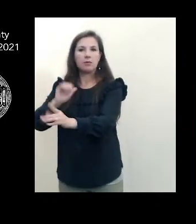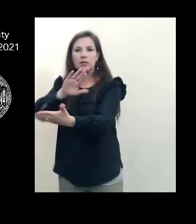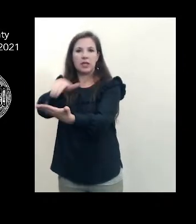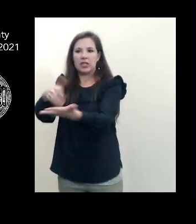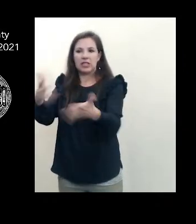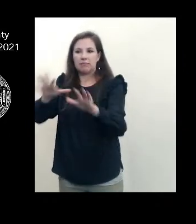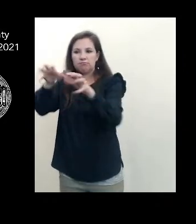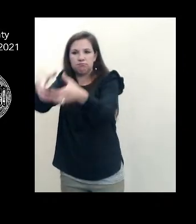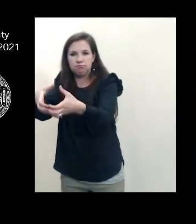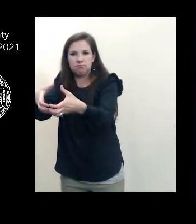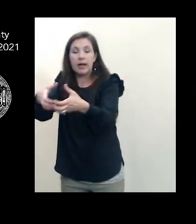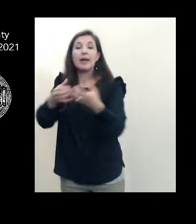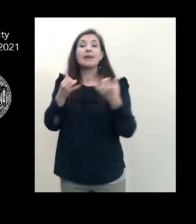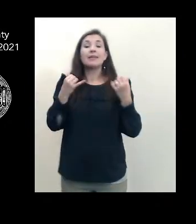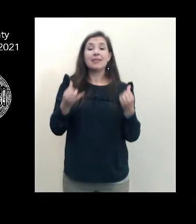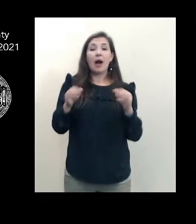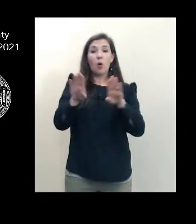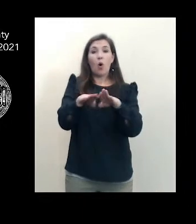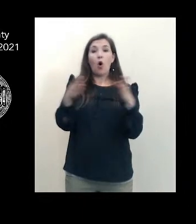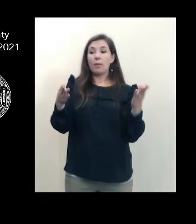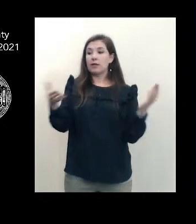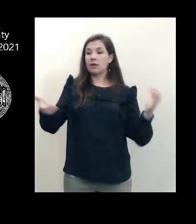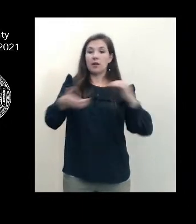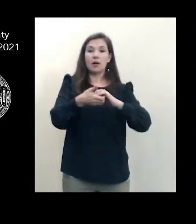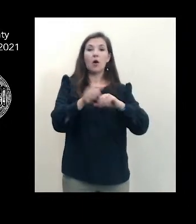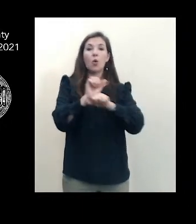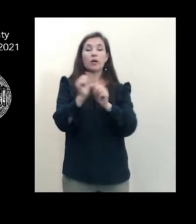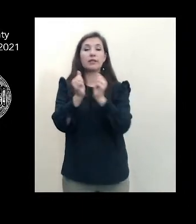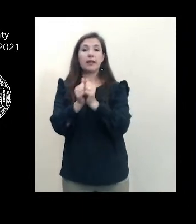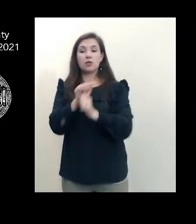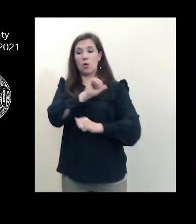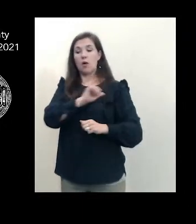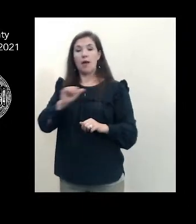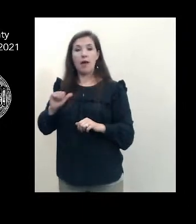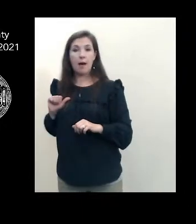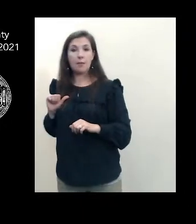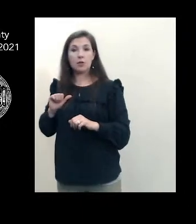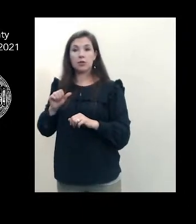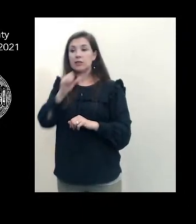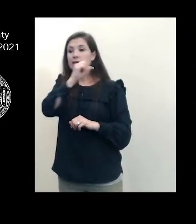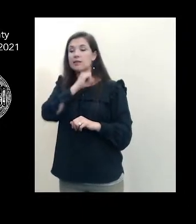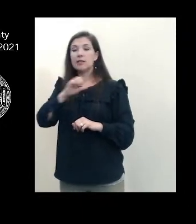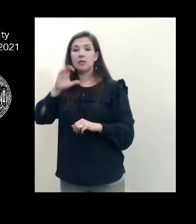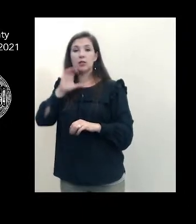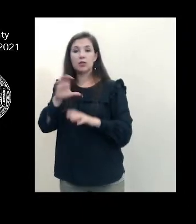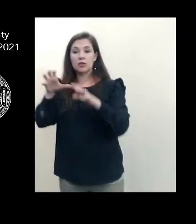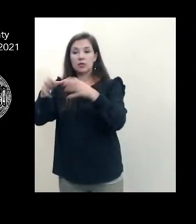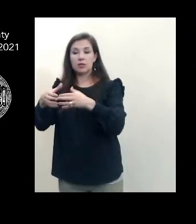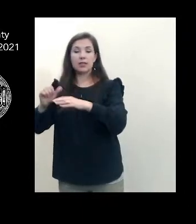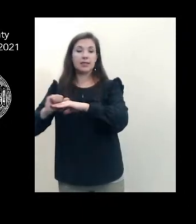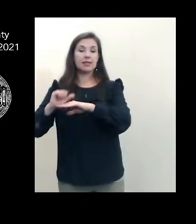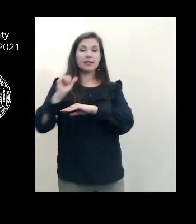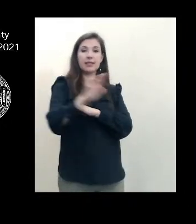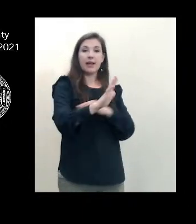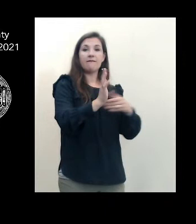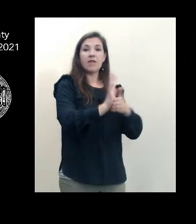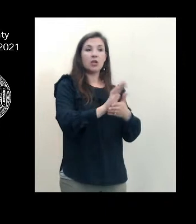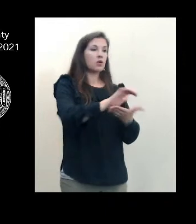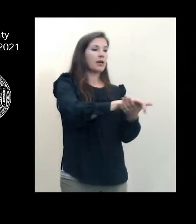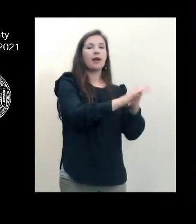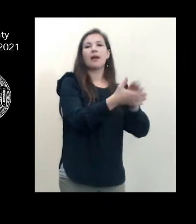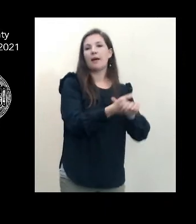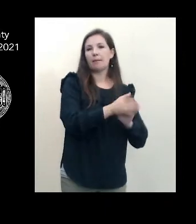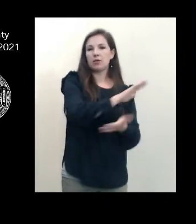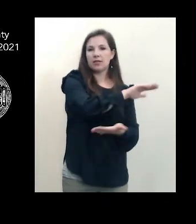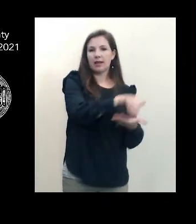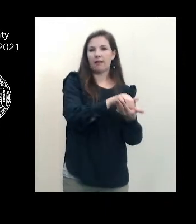allow them to basically work together. So Amherst Seniors information could be sent by video to someone at the Hamburg Senior